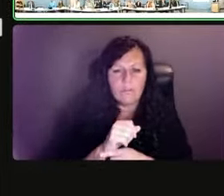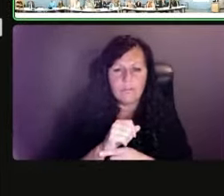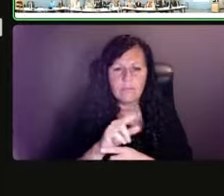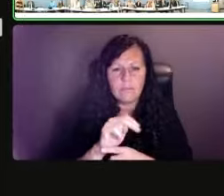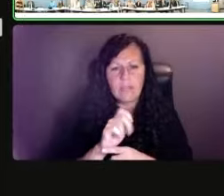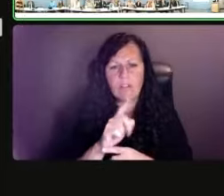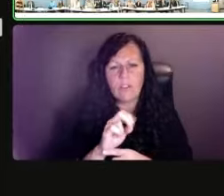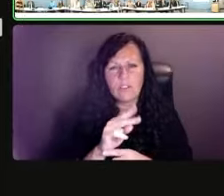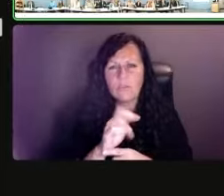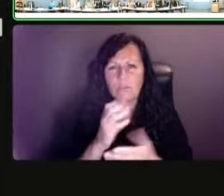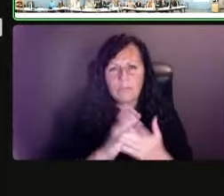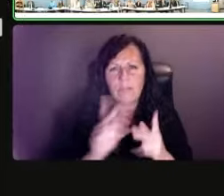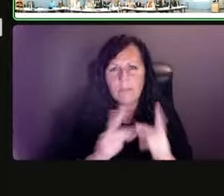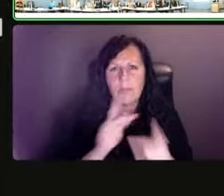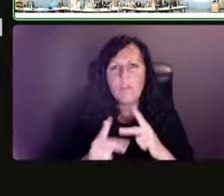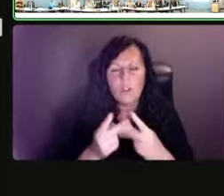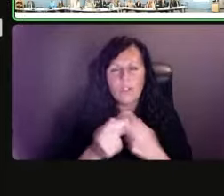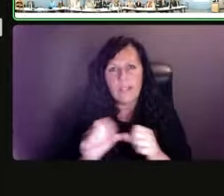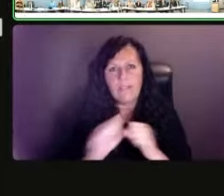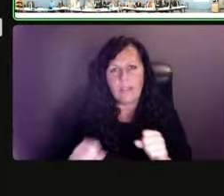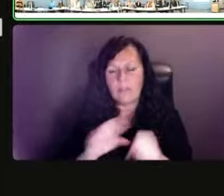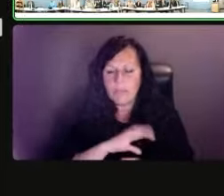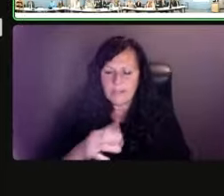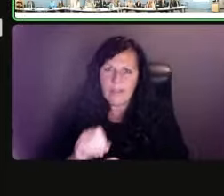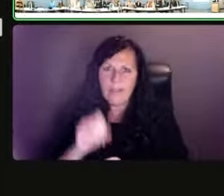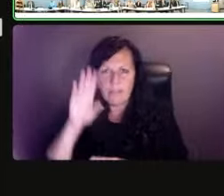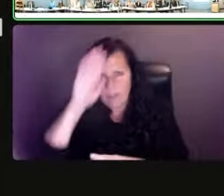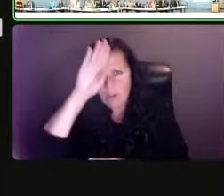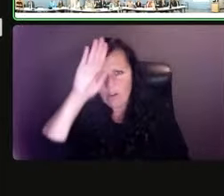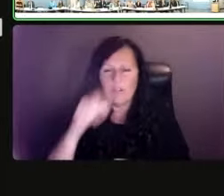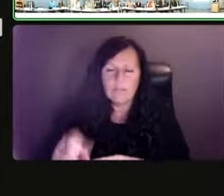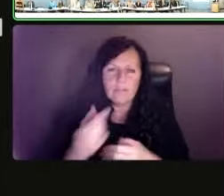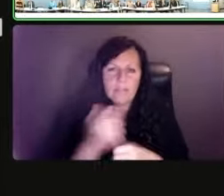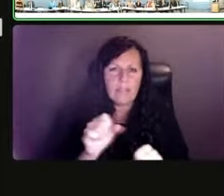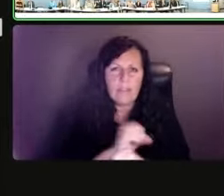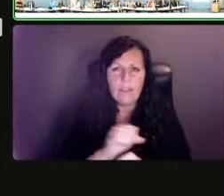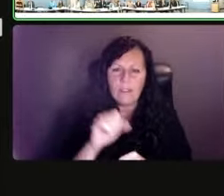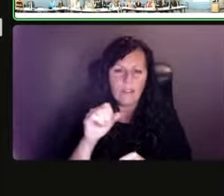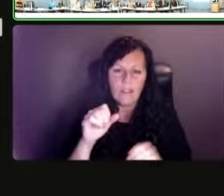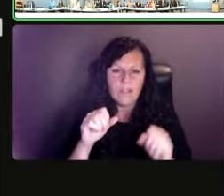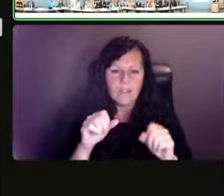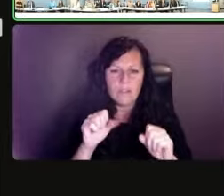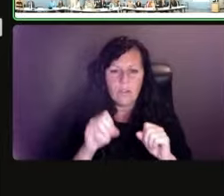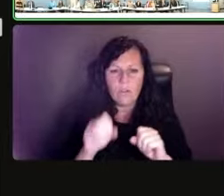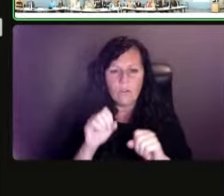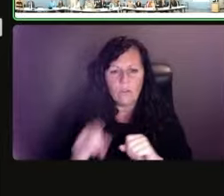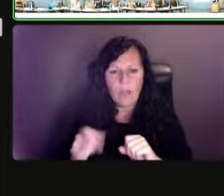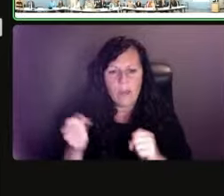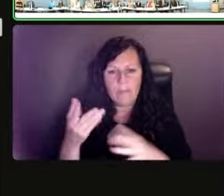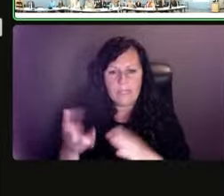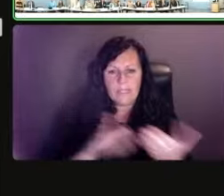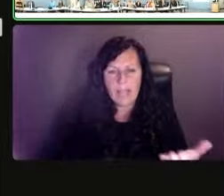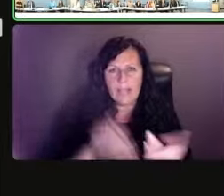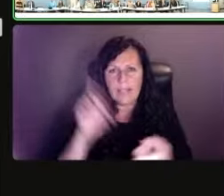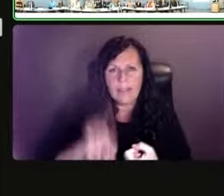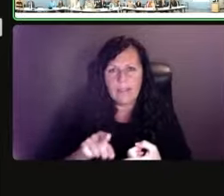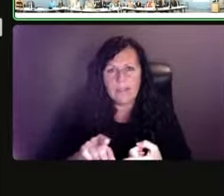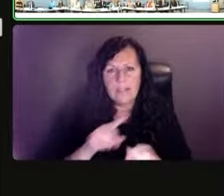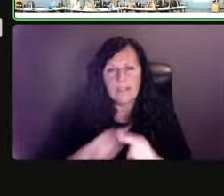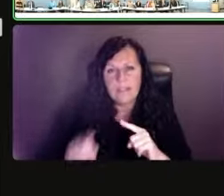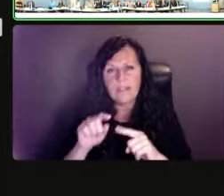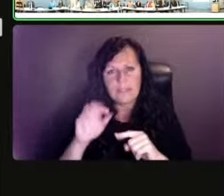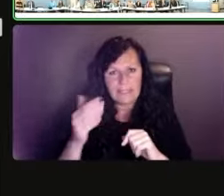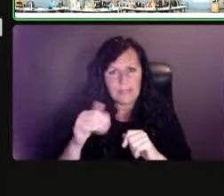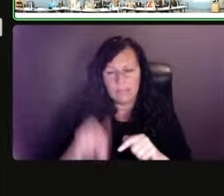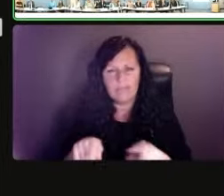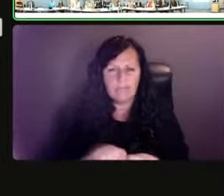that's increasing, but just the fatal overdoses was 20, which was higher than the year before. And it looks like we're on track to surpass it this year too. So all